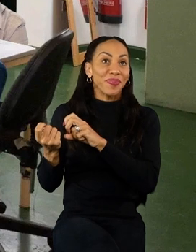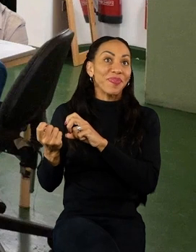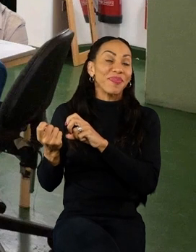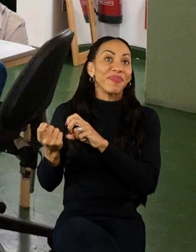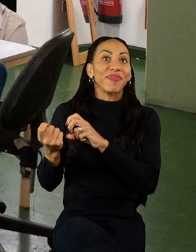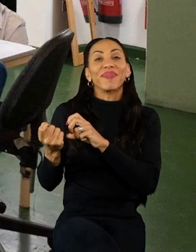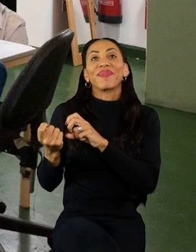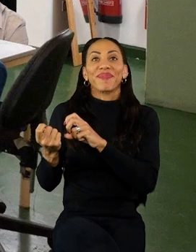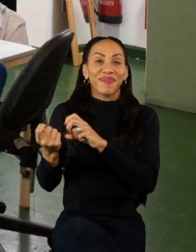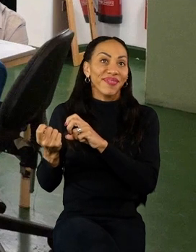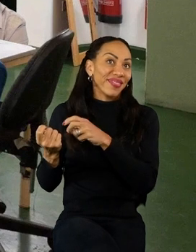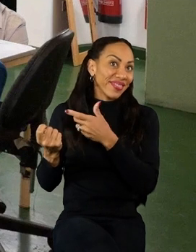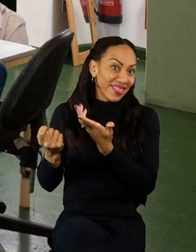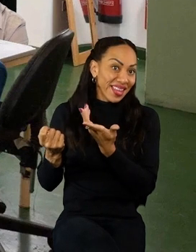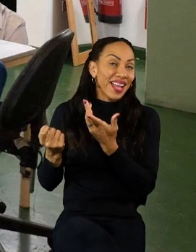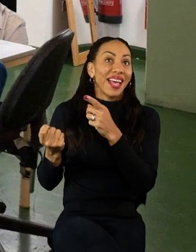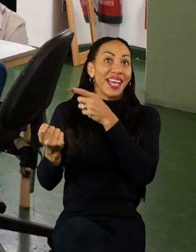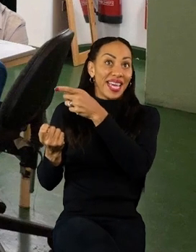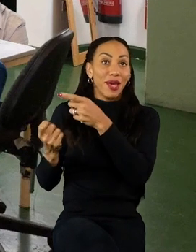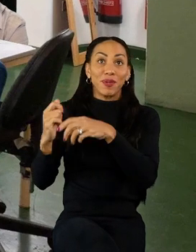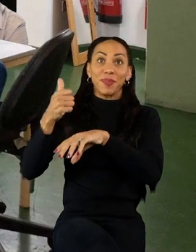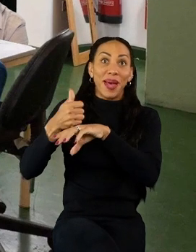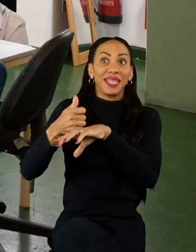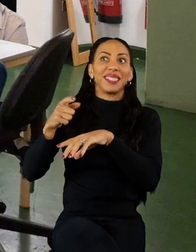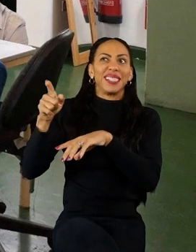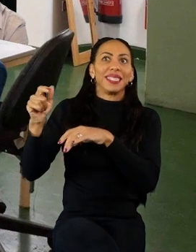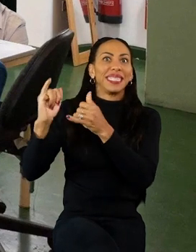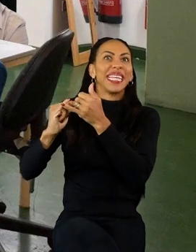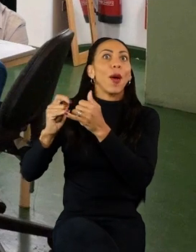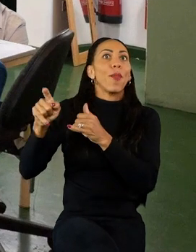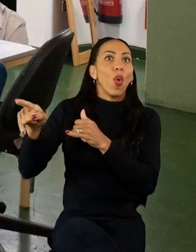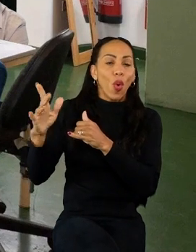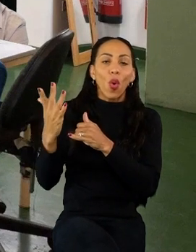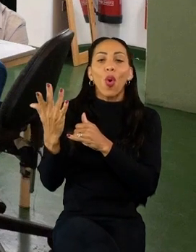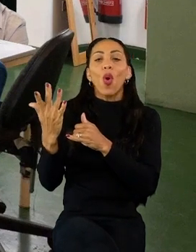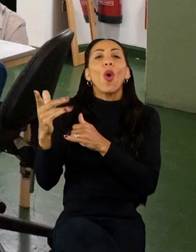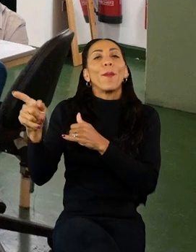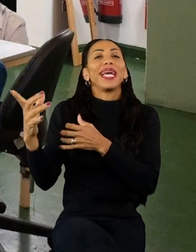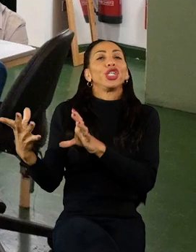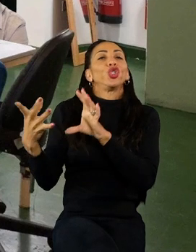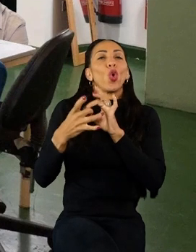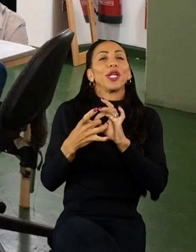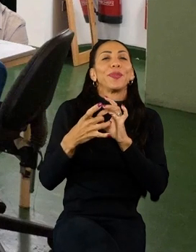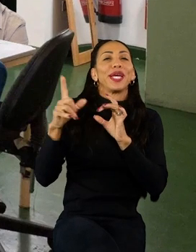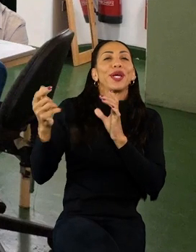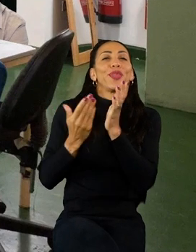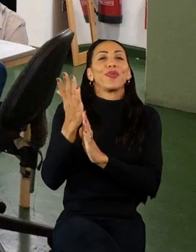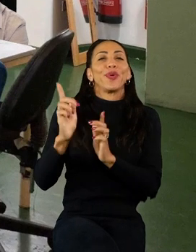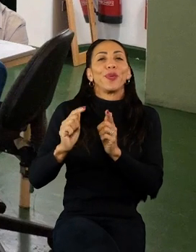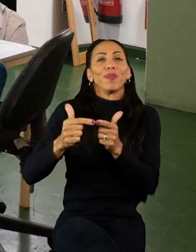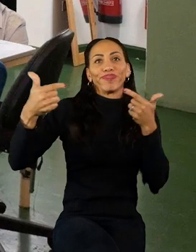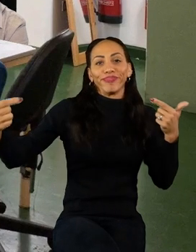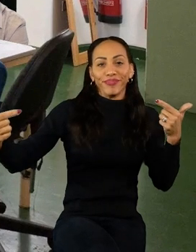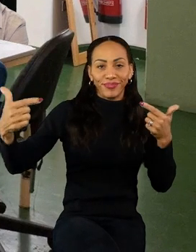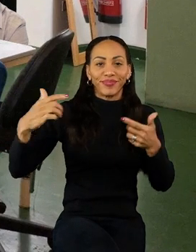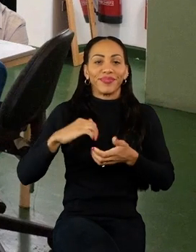in Singapore, where we explored improvised little vignettes, pieces, and I gave some short instructions